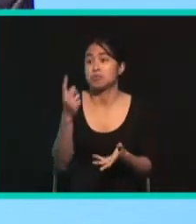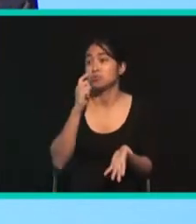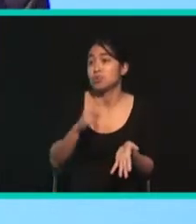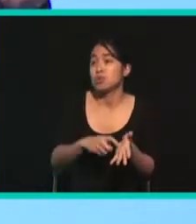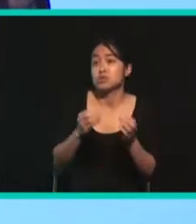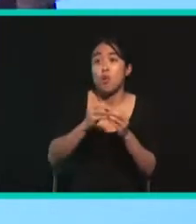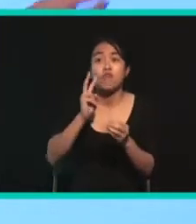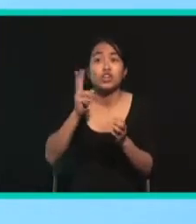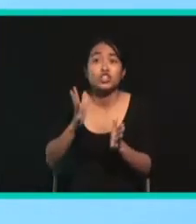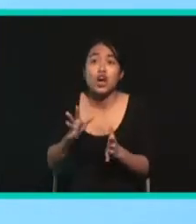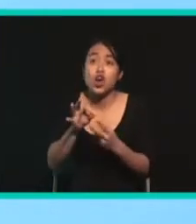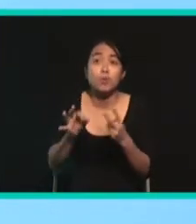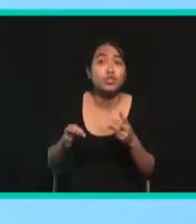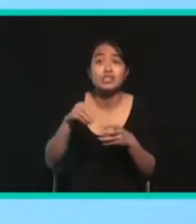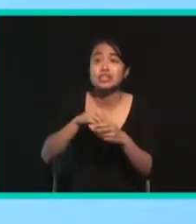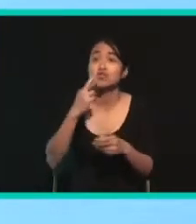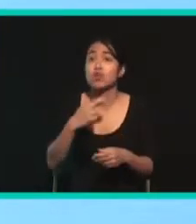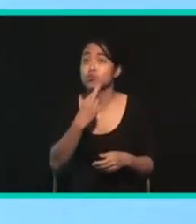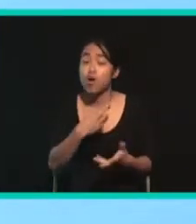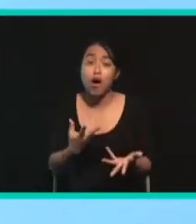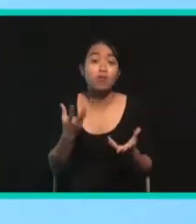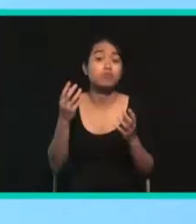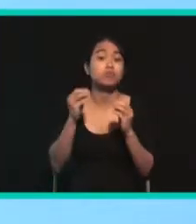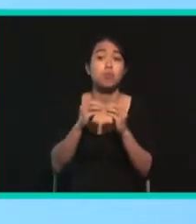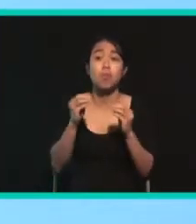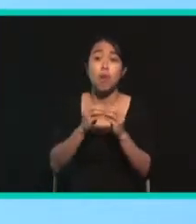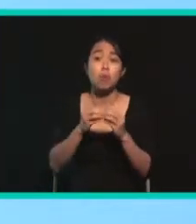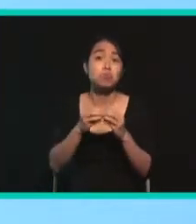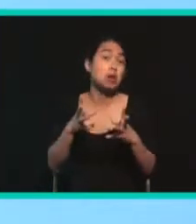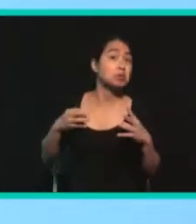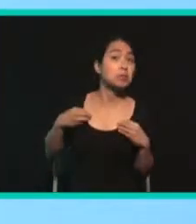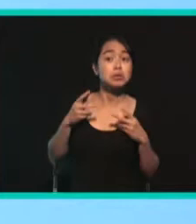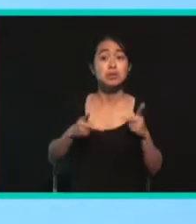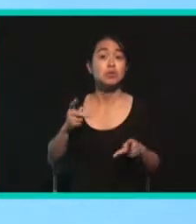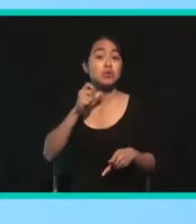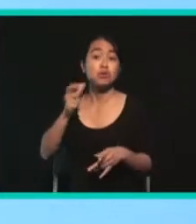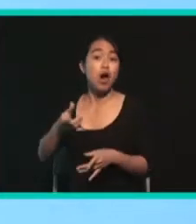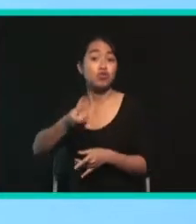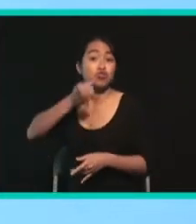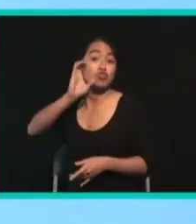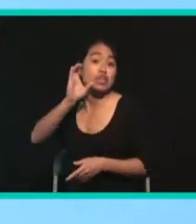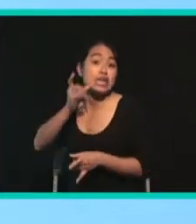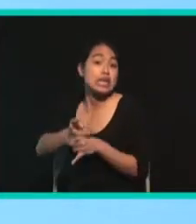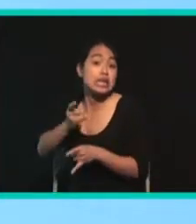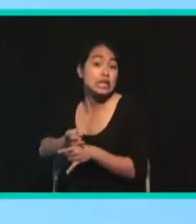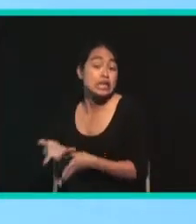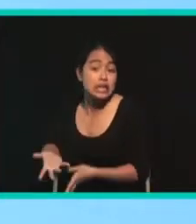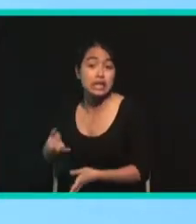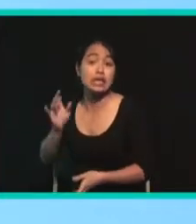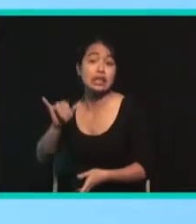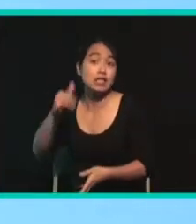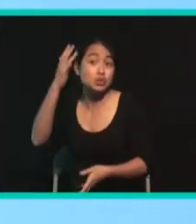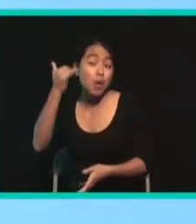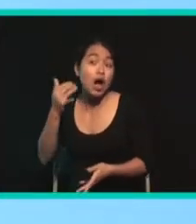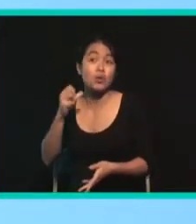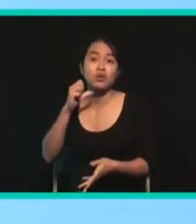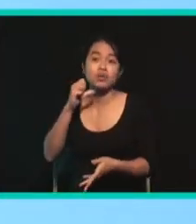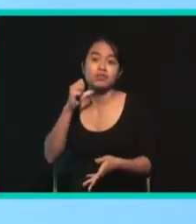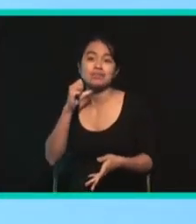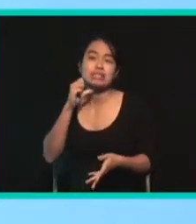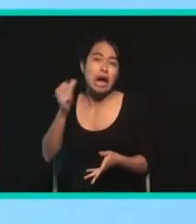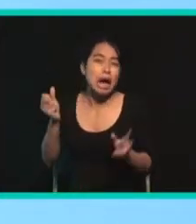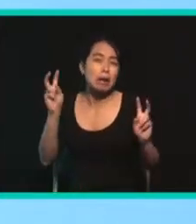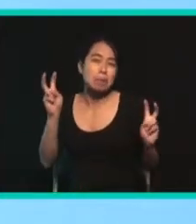more vegetarian options in our local restaurants. There's maybe more acceptance of people not drinking. That could be part of why we're not necessarily becoming like everybody